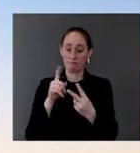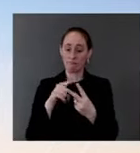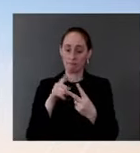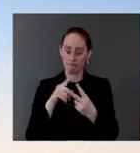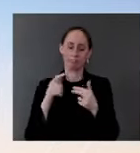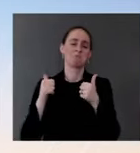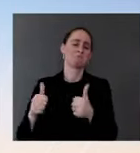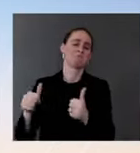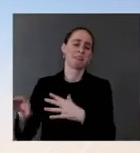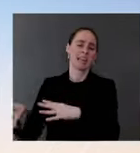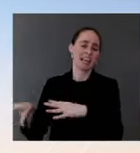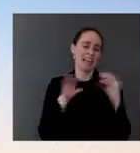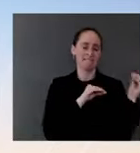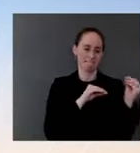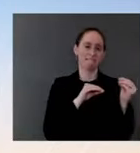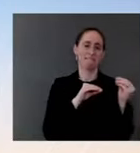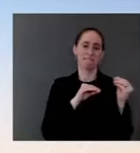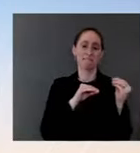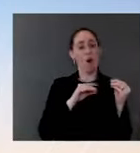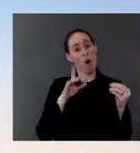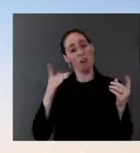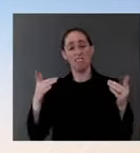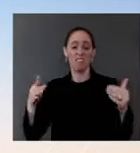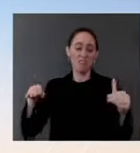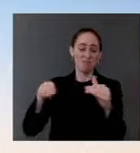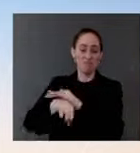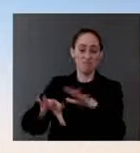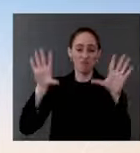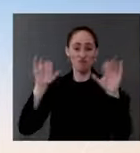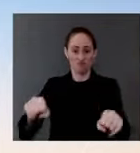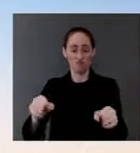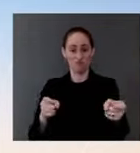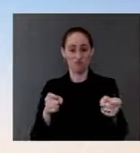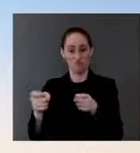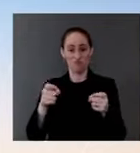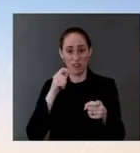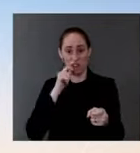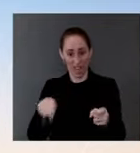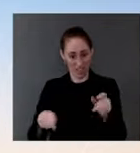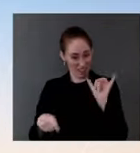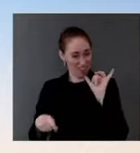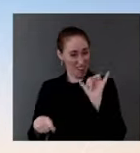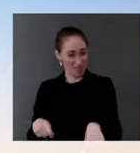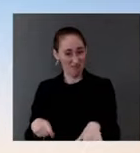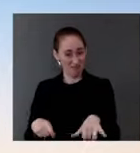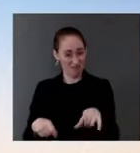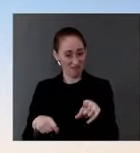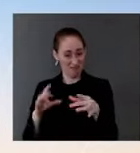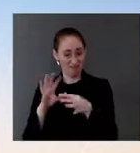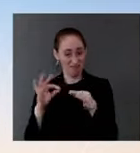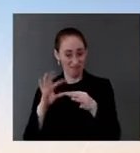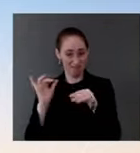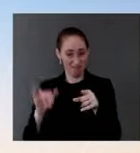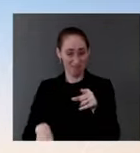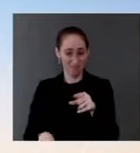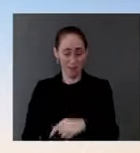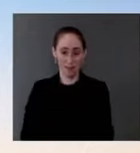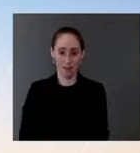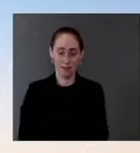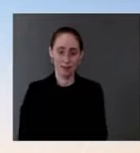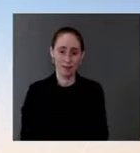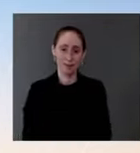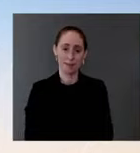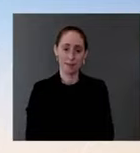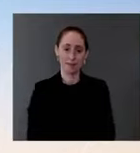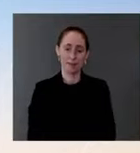assessment? Well, I would say first that our objective continues to be diplomatic discussions. And to go back